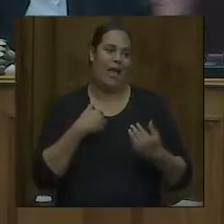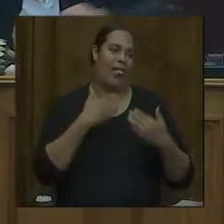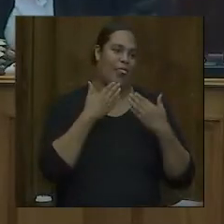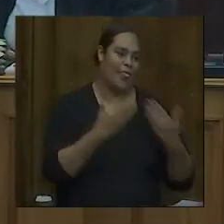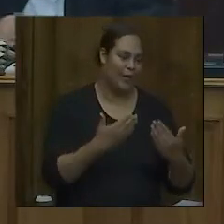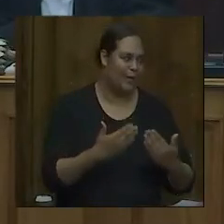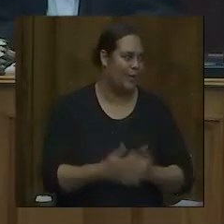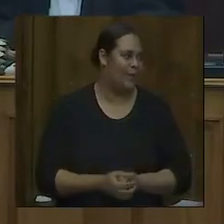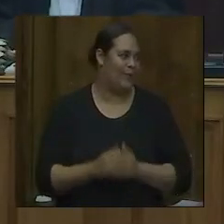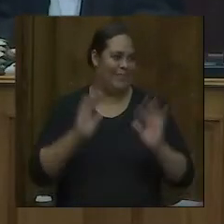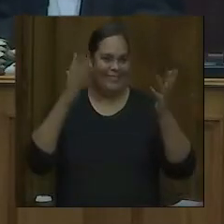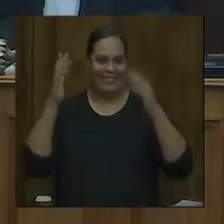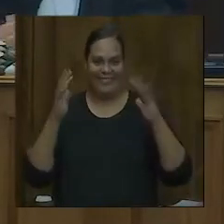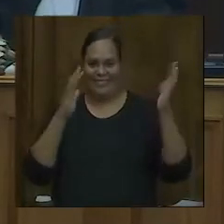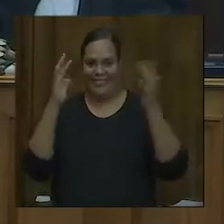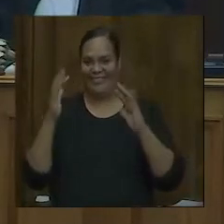Here.